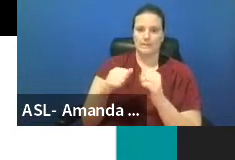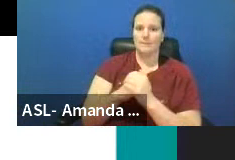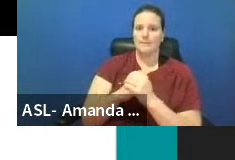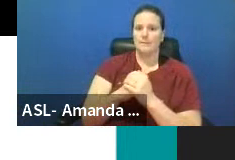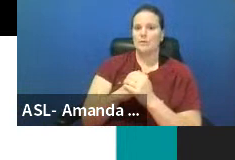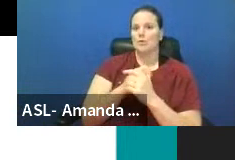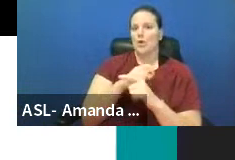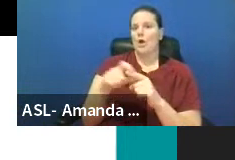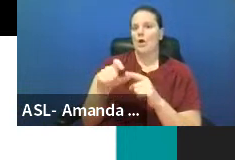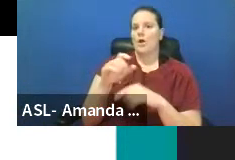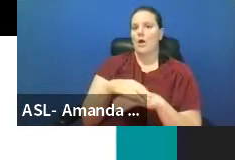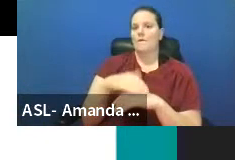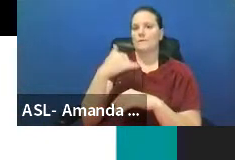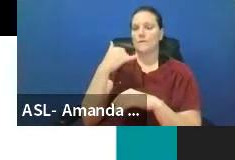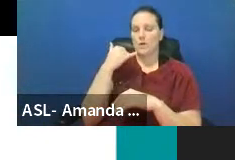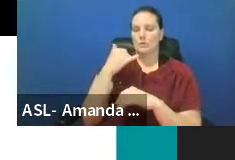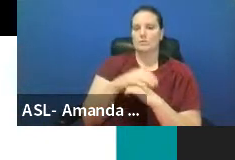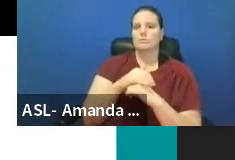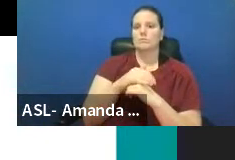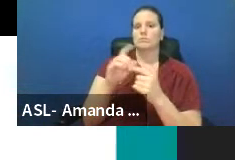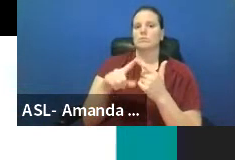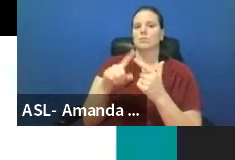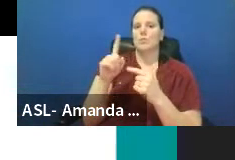call in via phone, and the number is